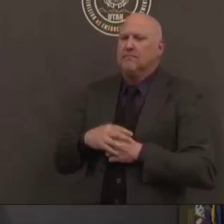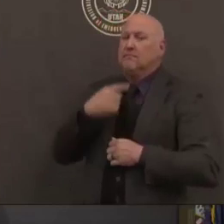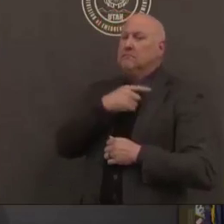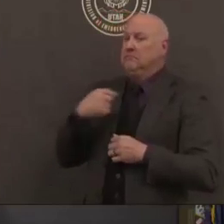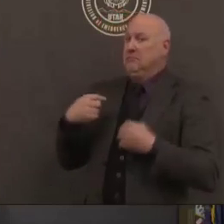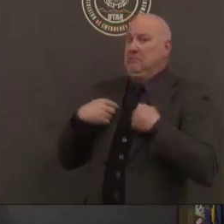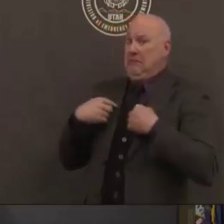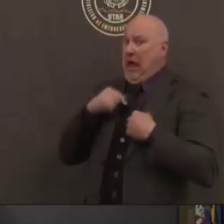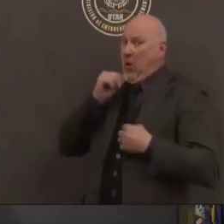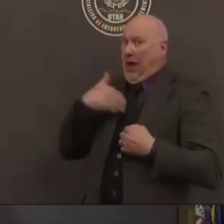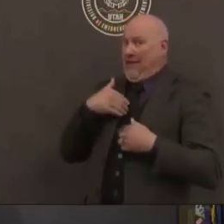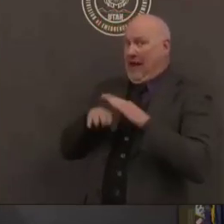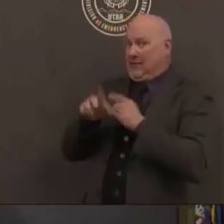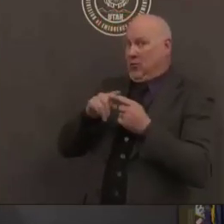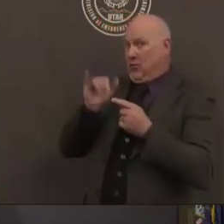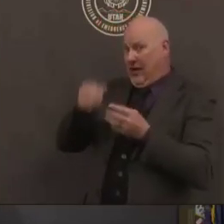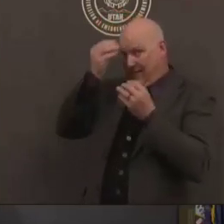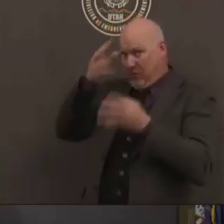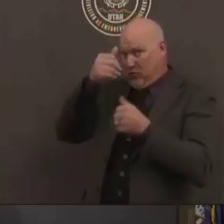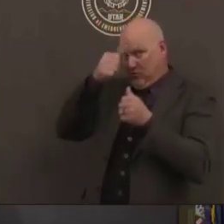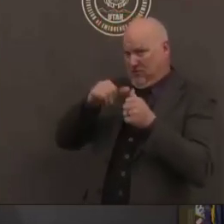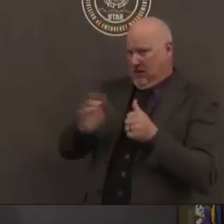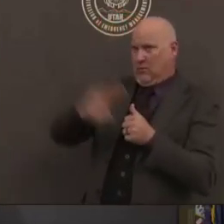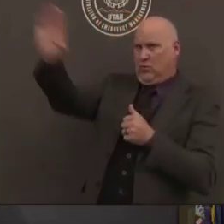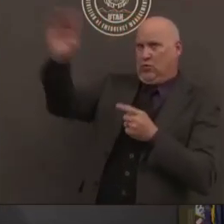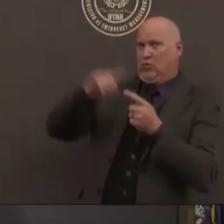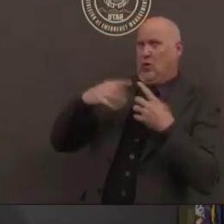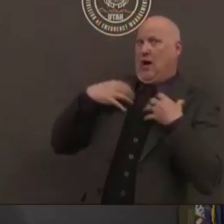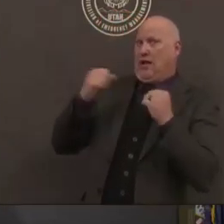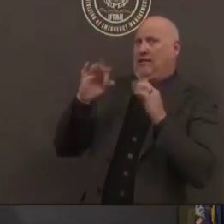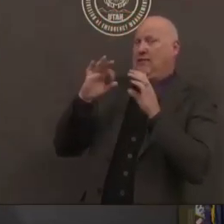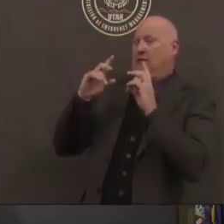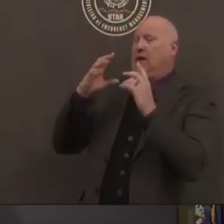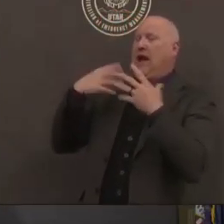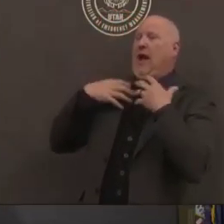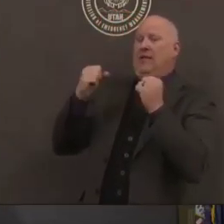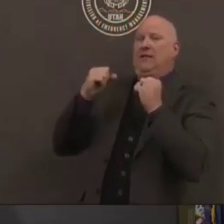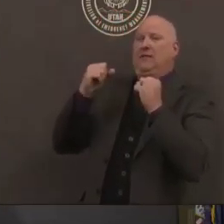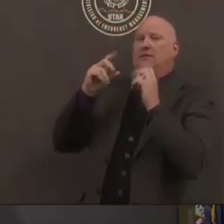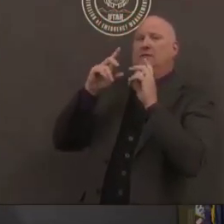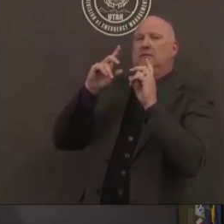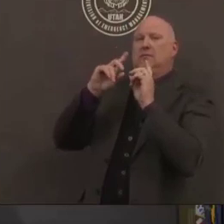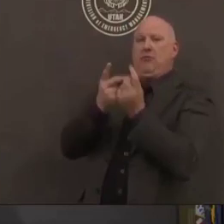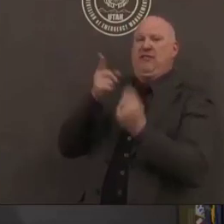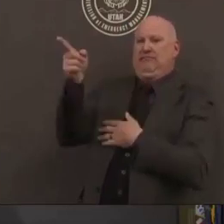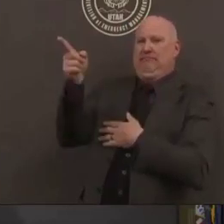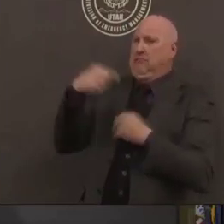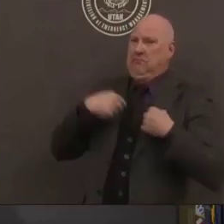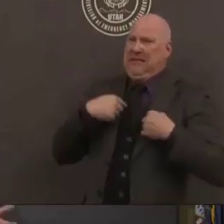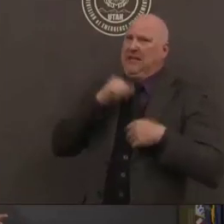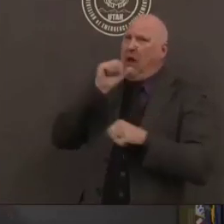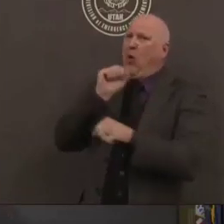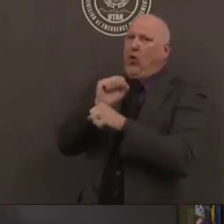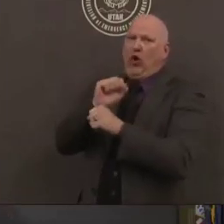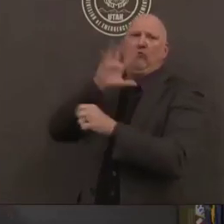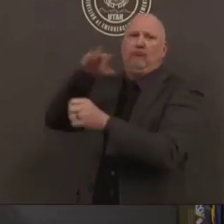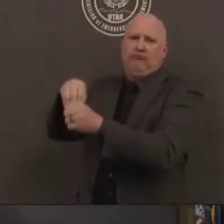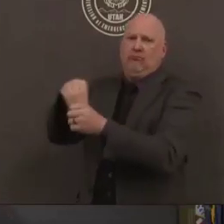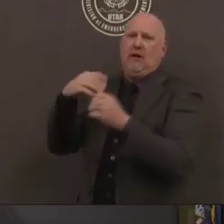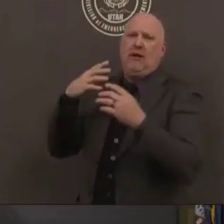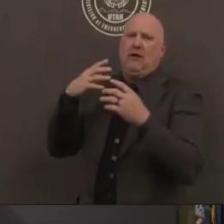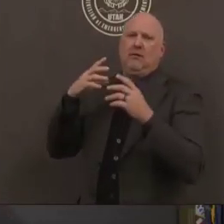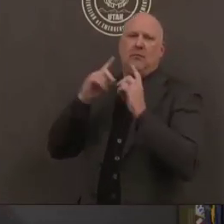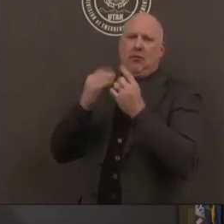with sending the emergency alert because we manage the software that has the alert capability in it to really identify